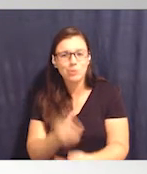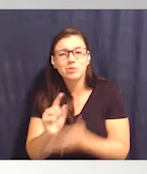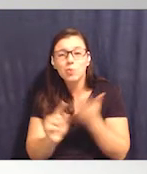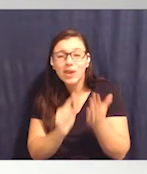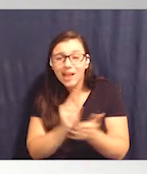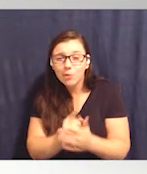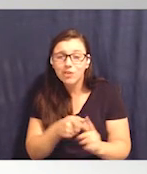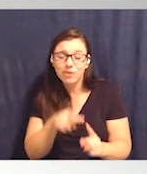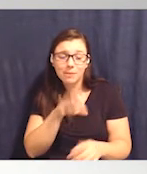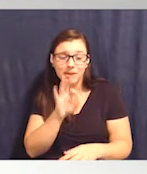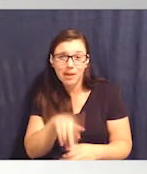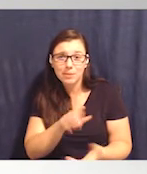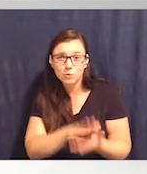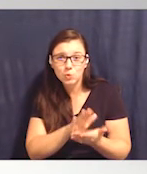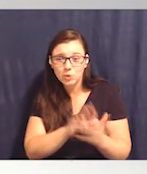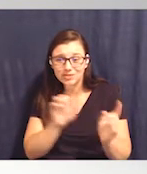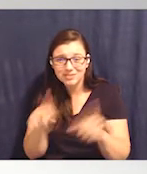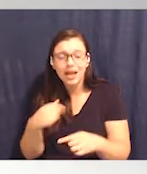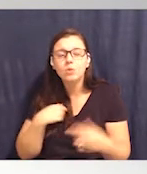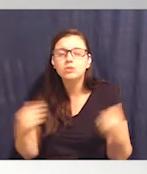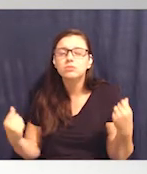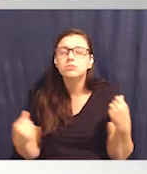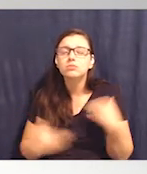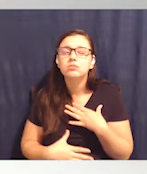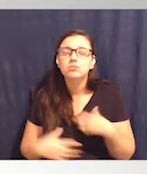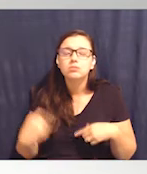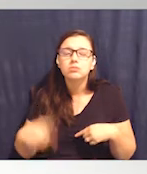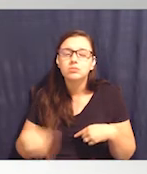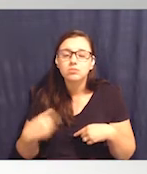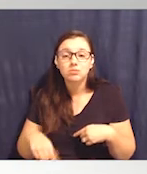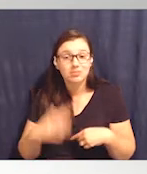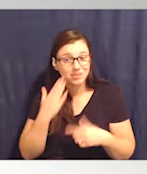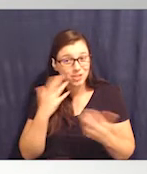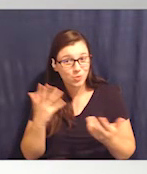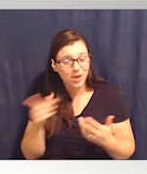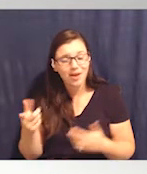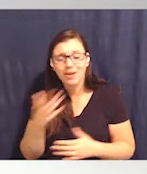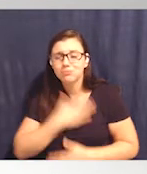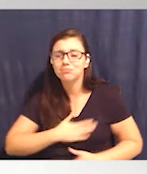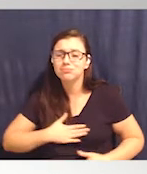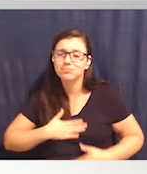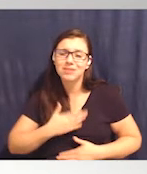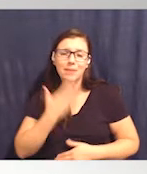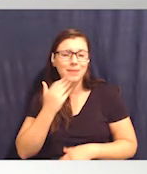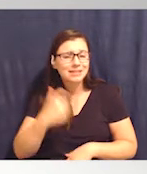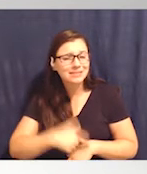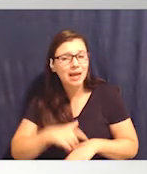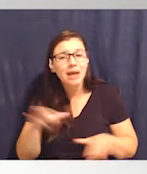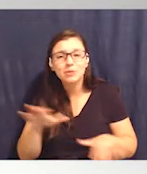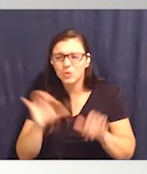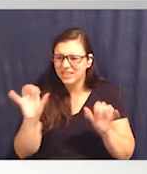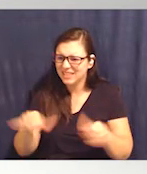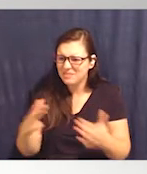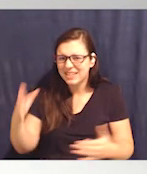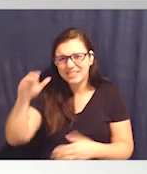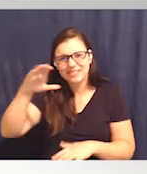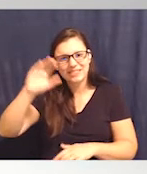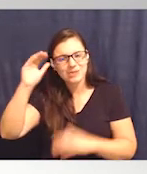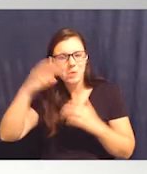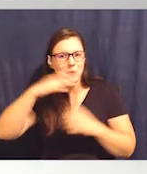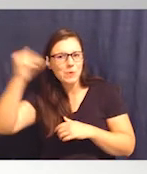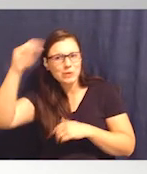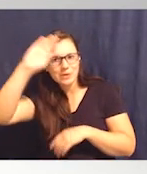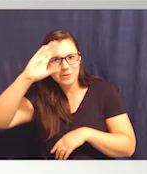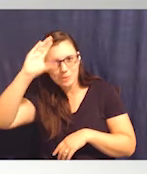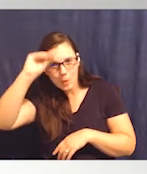was so freaked out, and you know what? He had the best time. He was doing the same thing that the big boys did, and he got an hour nap coming home from school, and he was